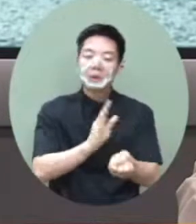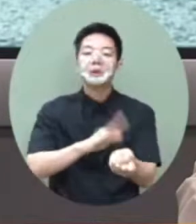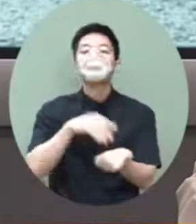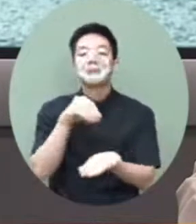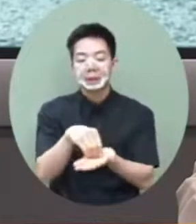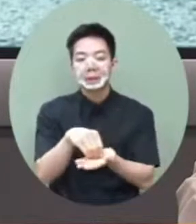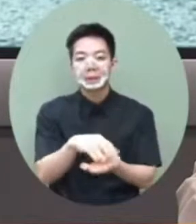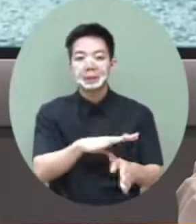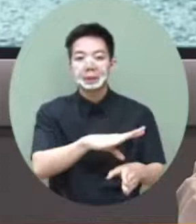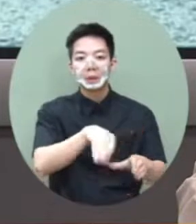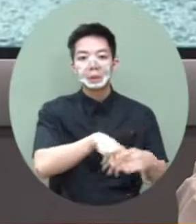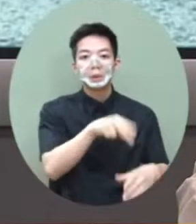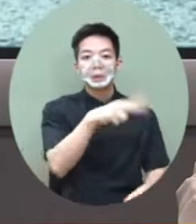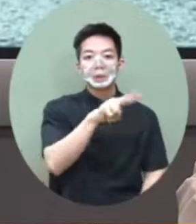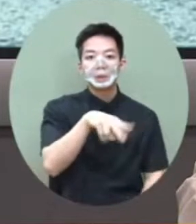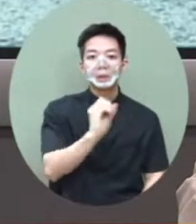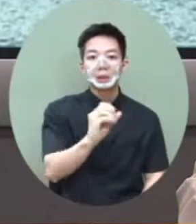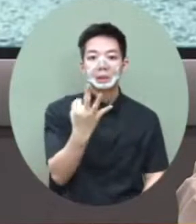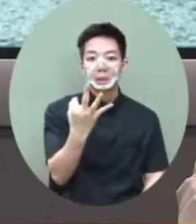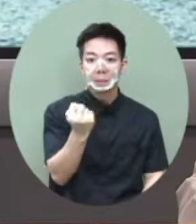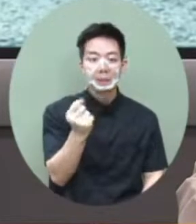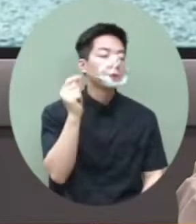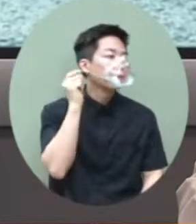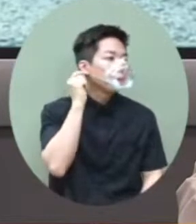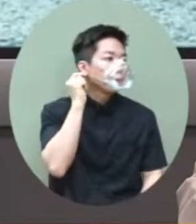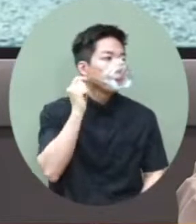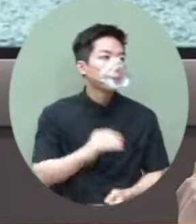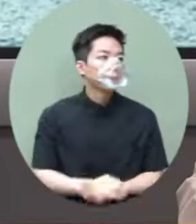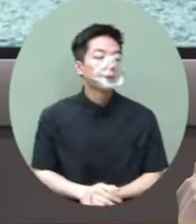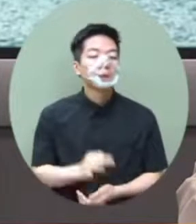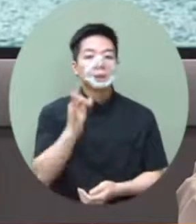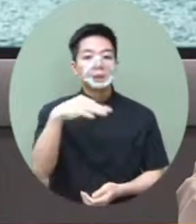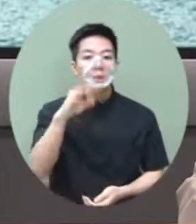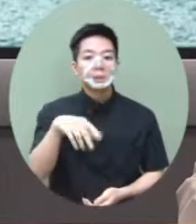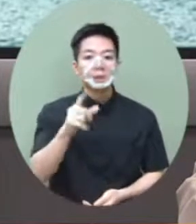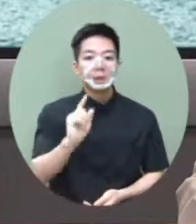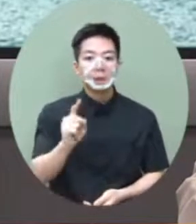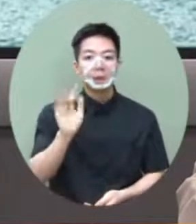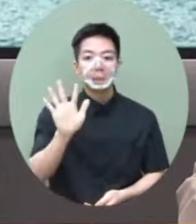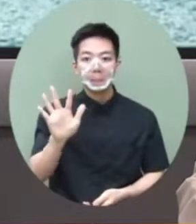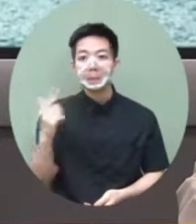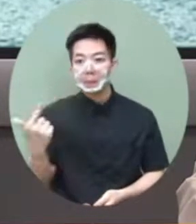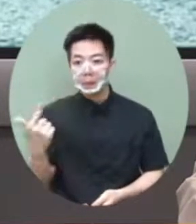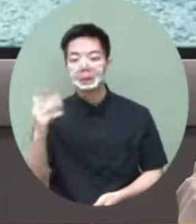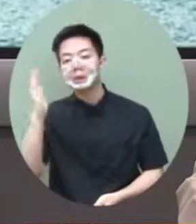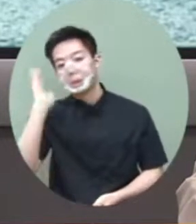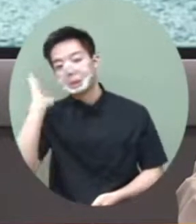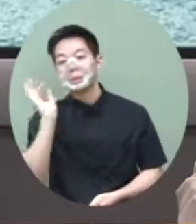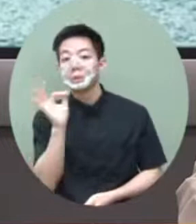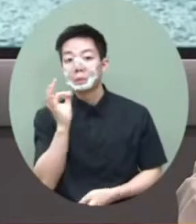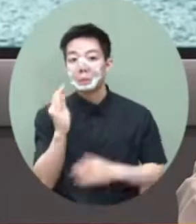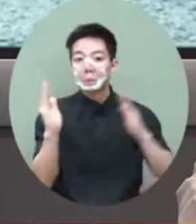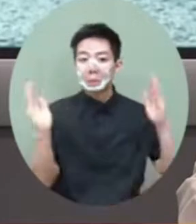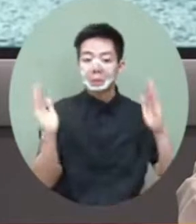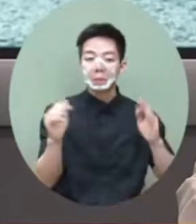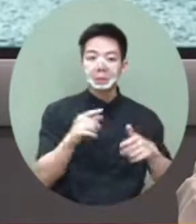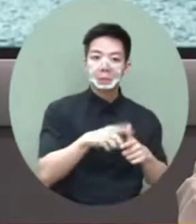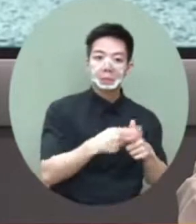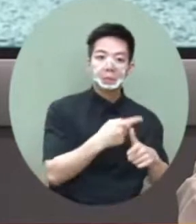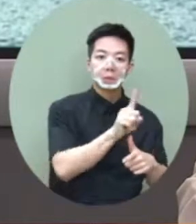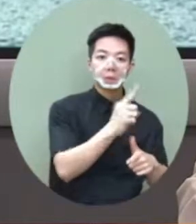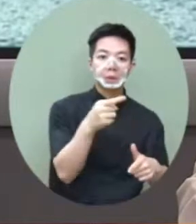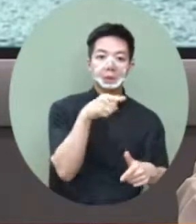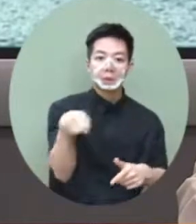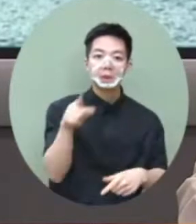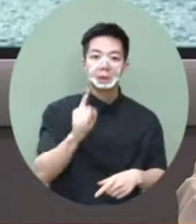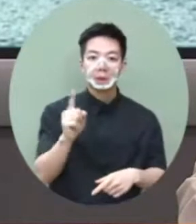death, they have tested positive. That includes 2,030 females and 3,158 male,